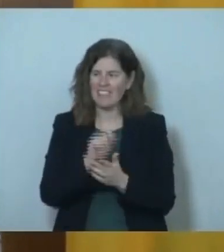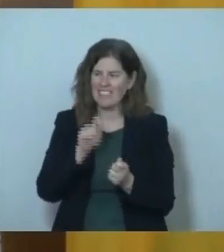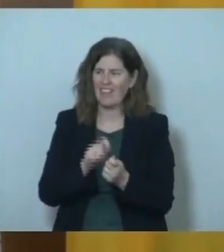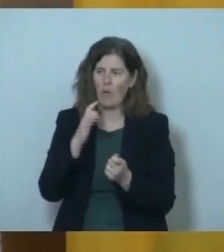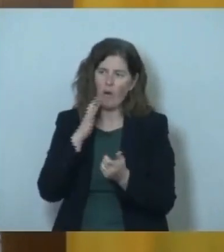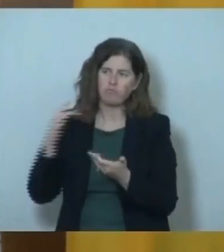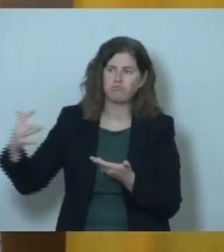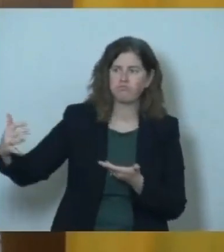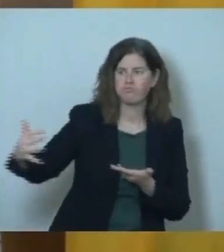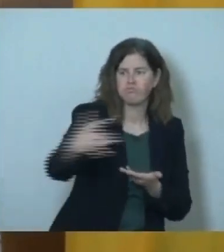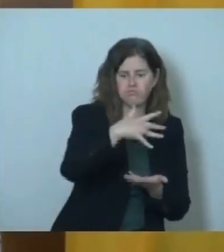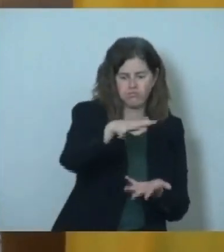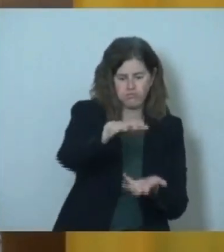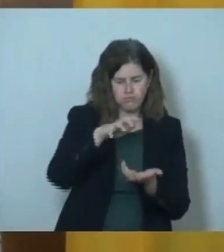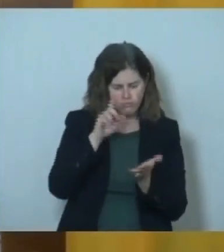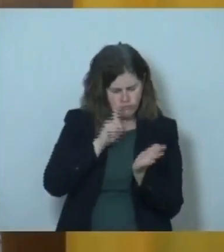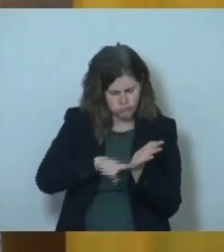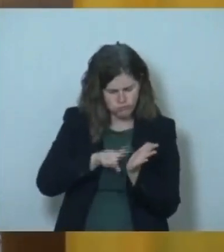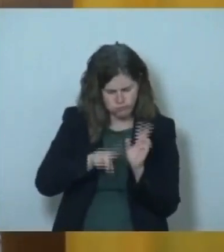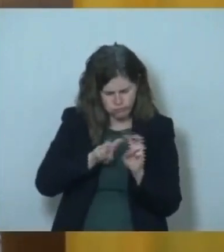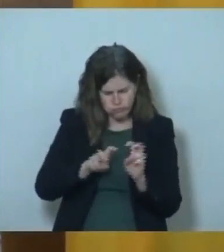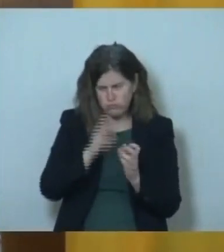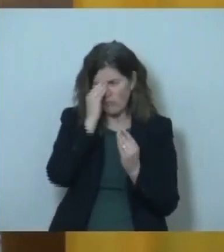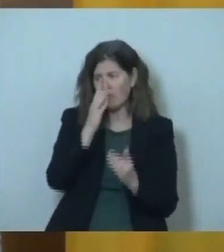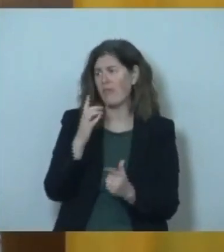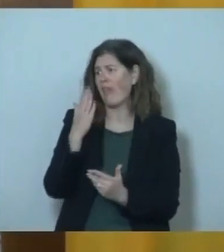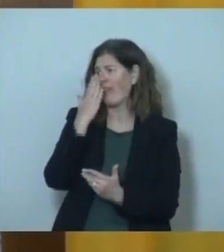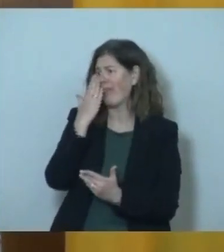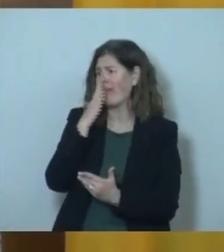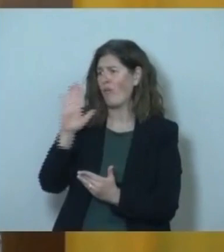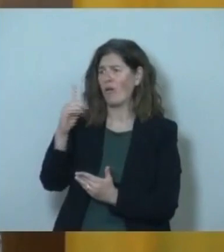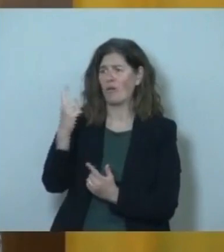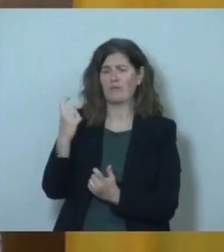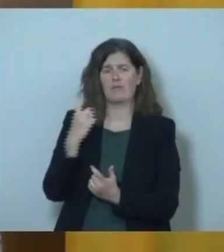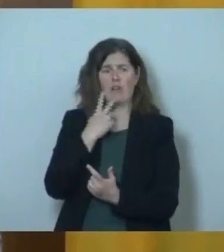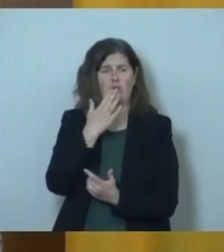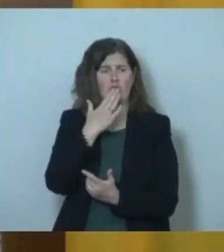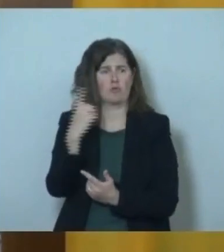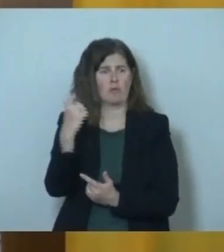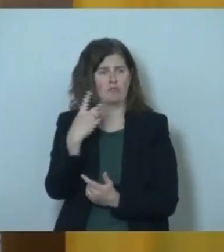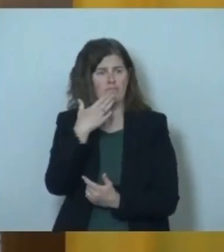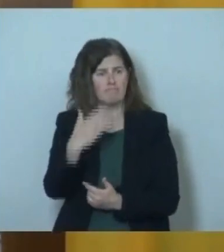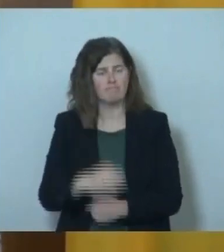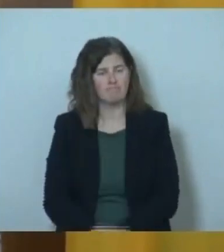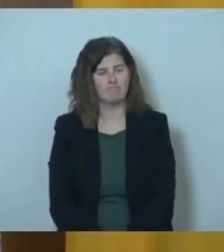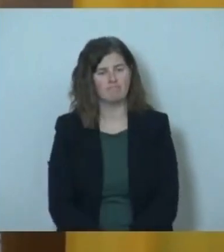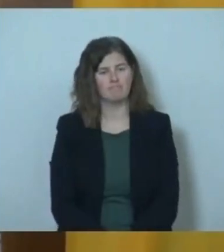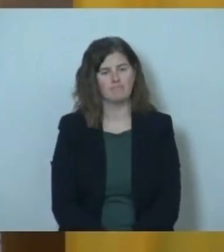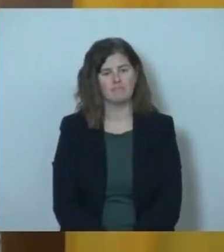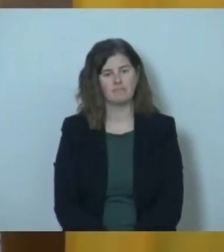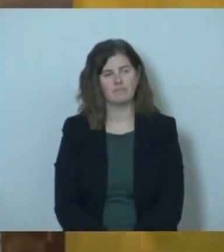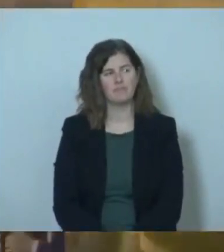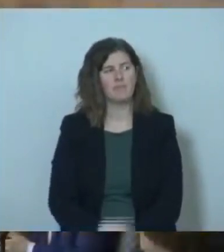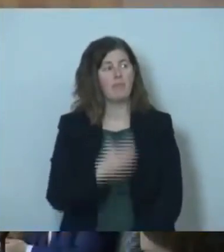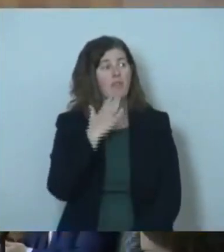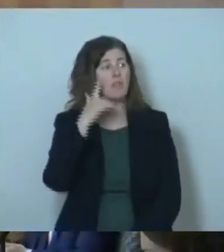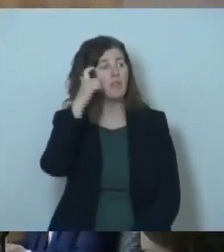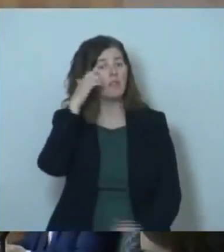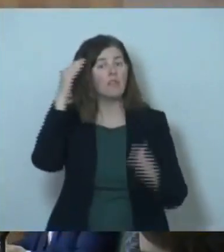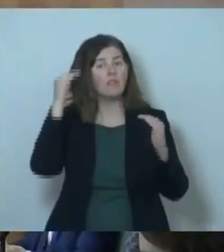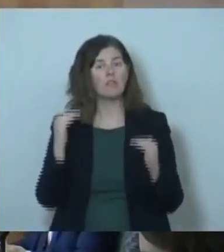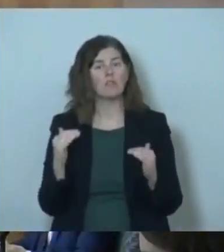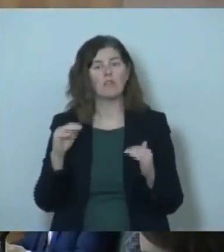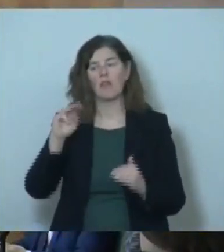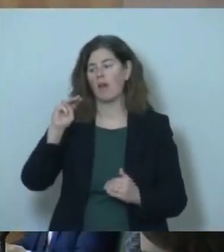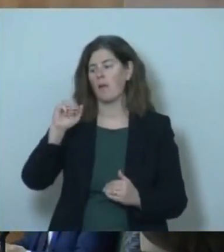it and exactly why we report it. So I really appreciate this question. It's a very valuable one. Thank you, Governor. Next, I'm going to go to